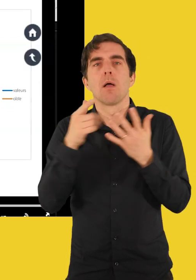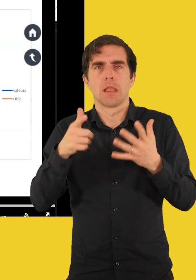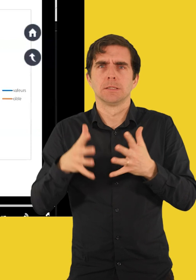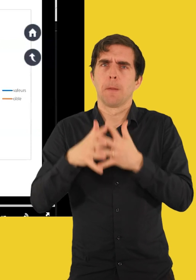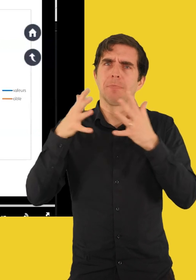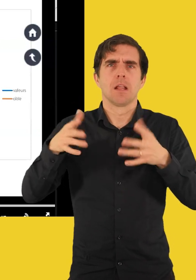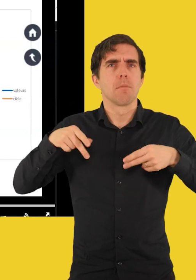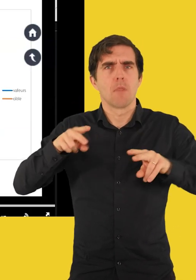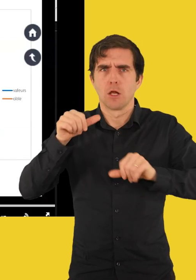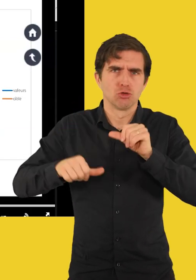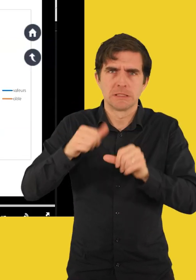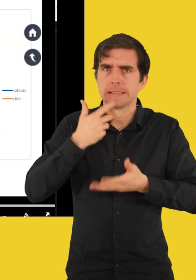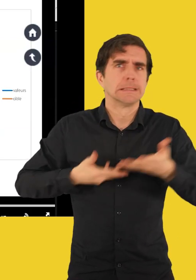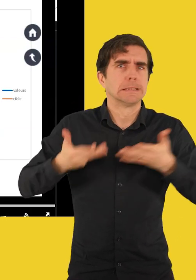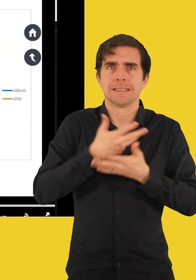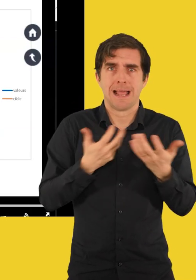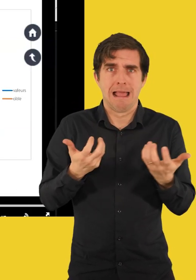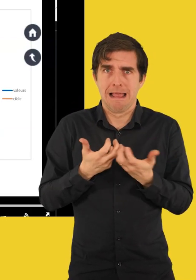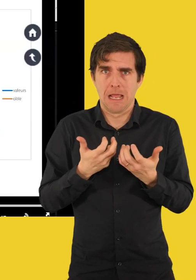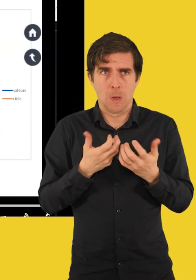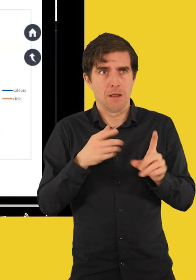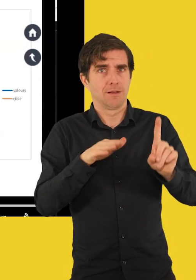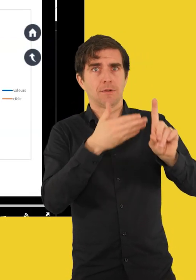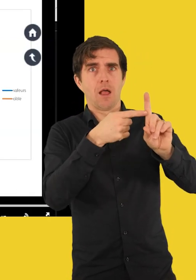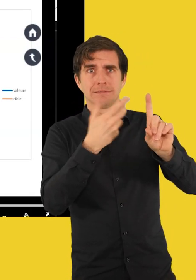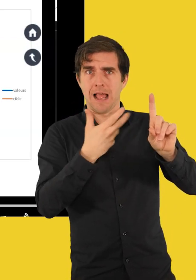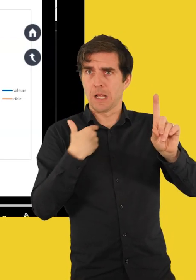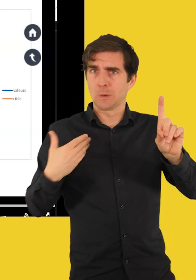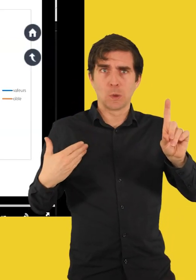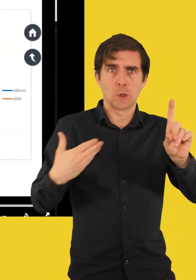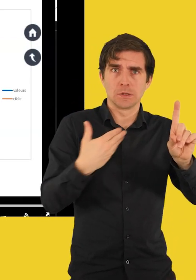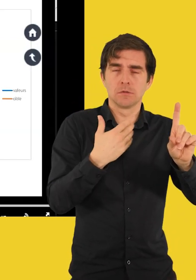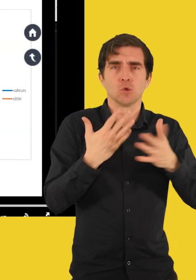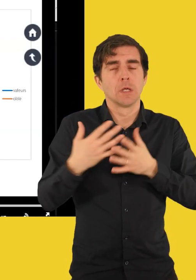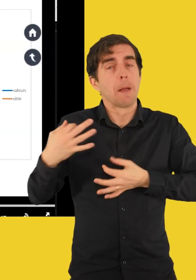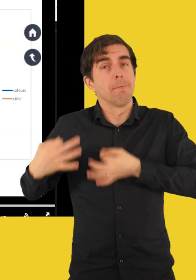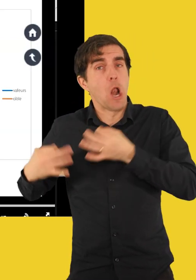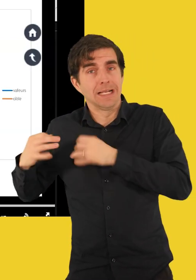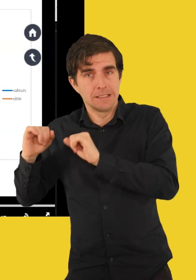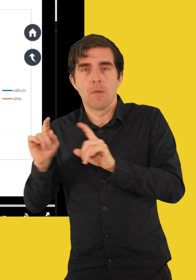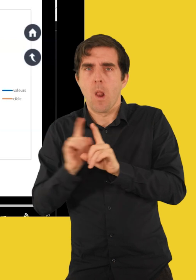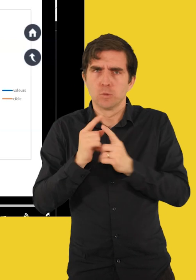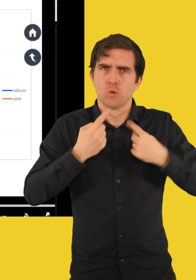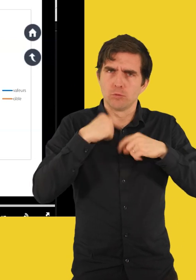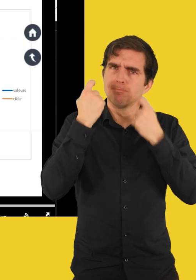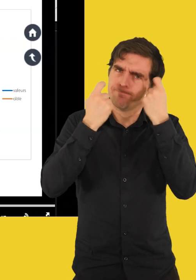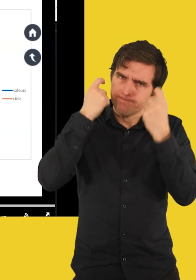big methodological debate about how you can fix a target. It's a quite political